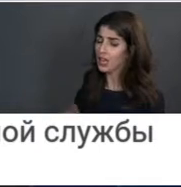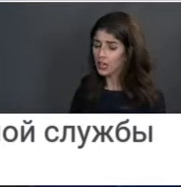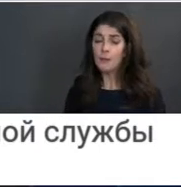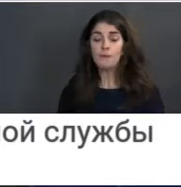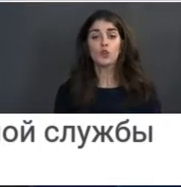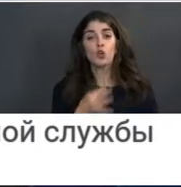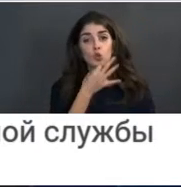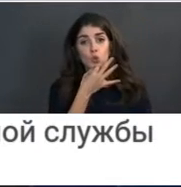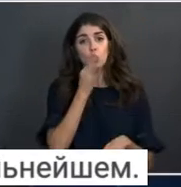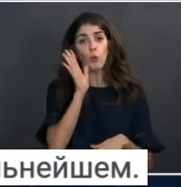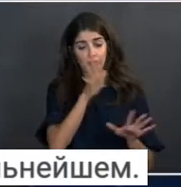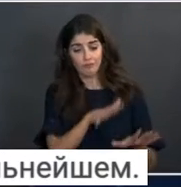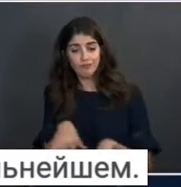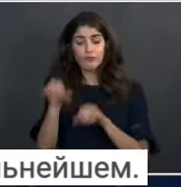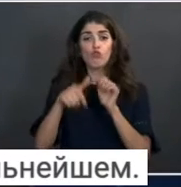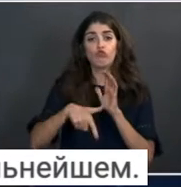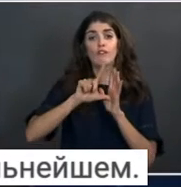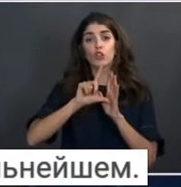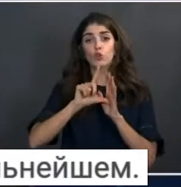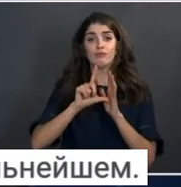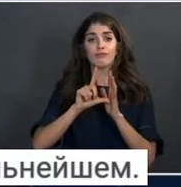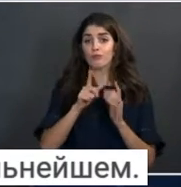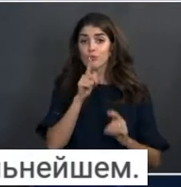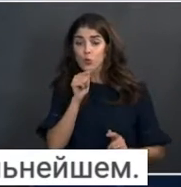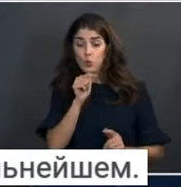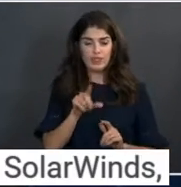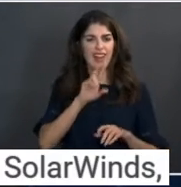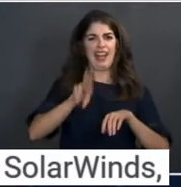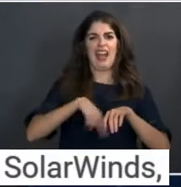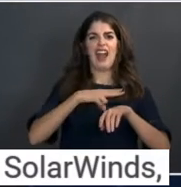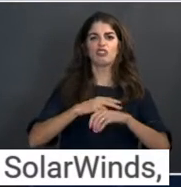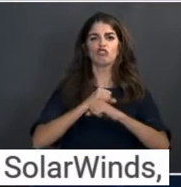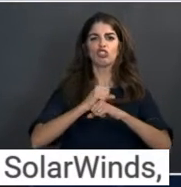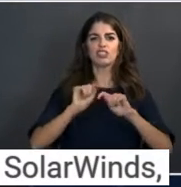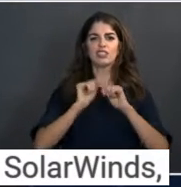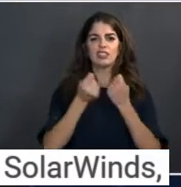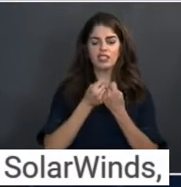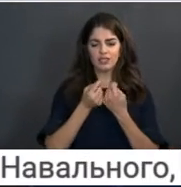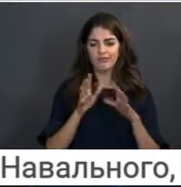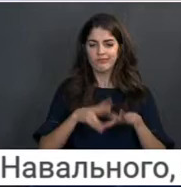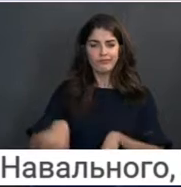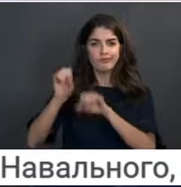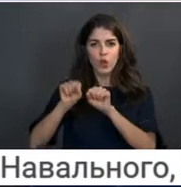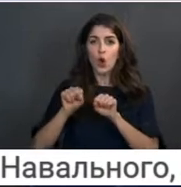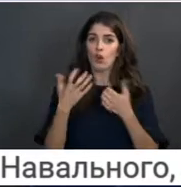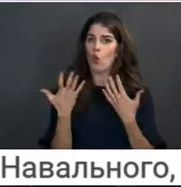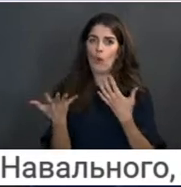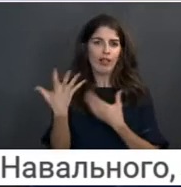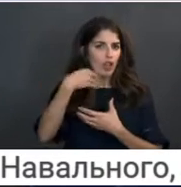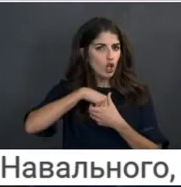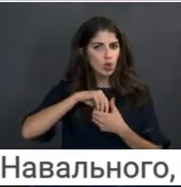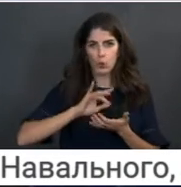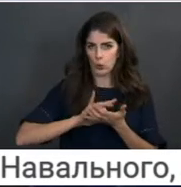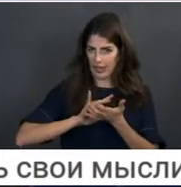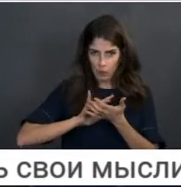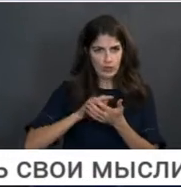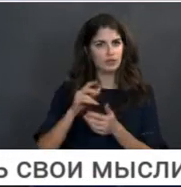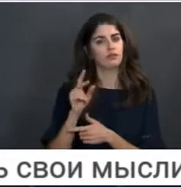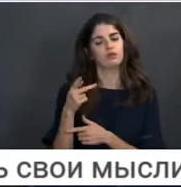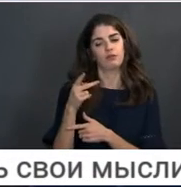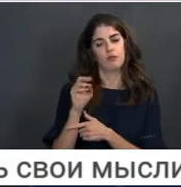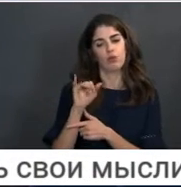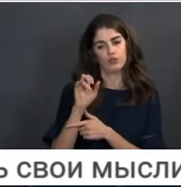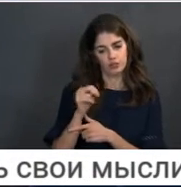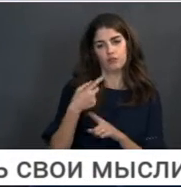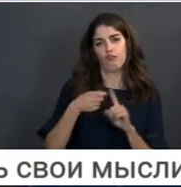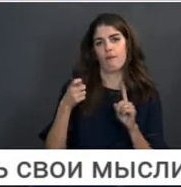by our national security team, and we'll let that review carry forward. That includes the SolarWinds breach. It includes the poisoning of Alexei Navalny. It